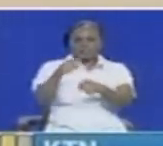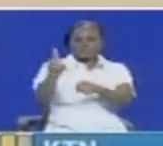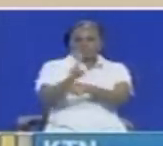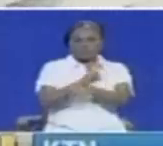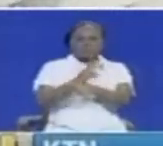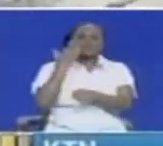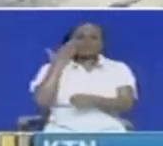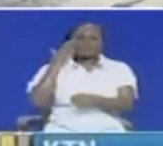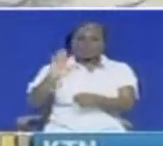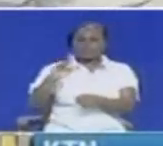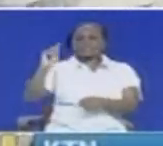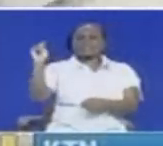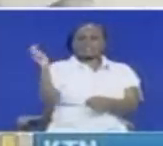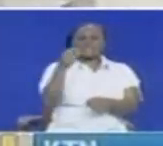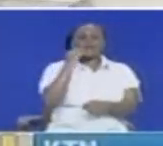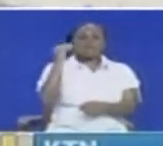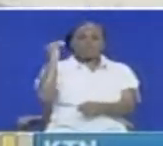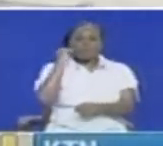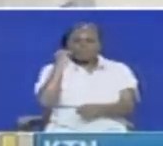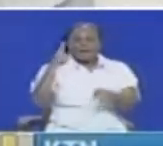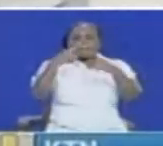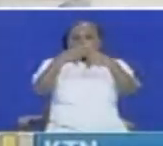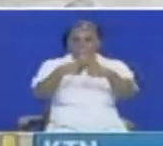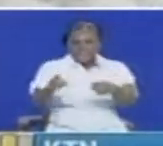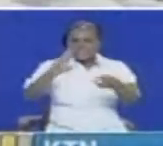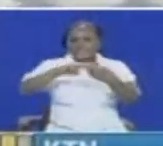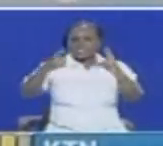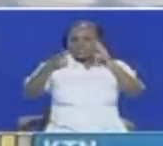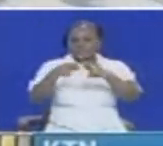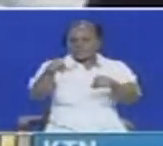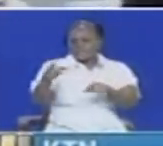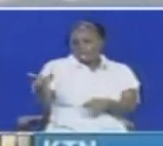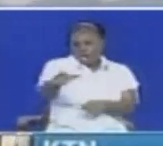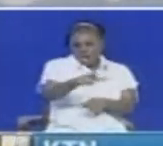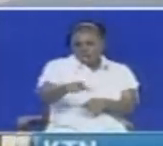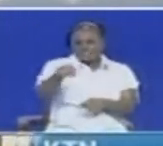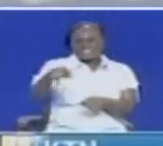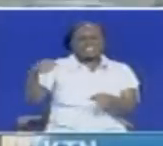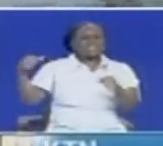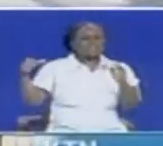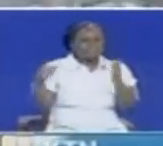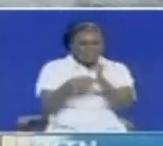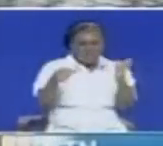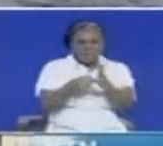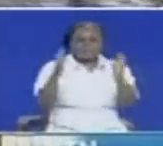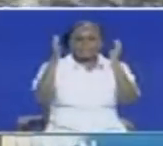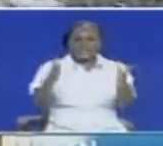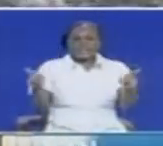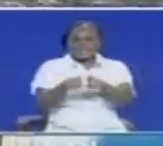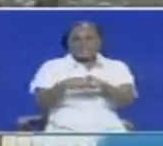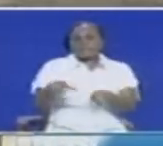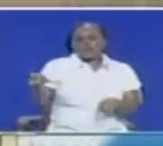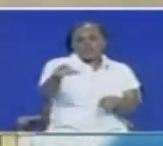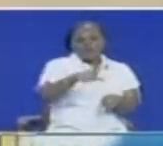salt used in Kenya's homes. But their relationships with locals have always been frosty. According to a local civil